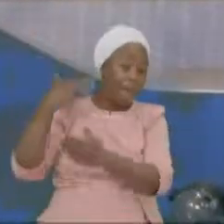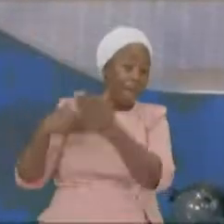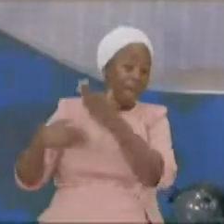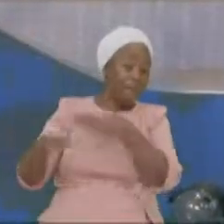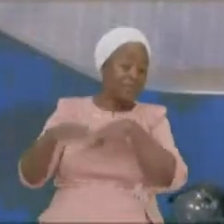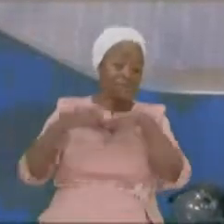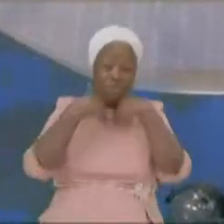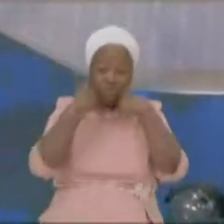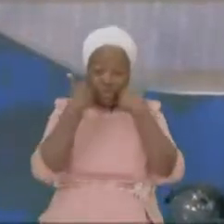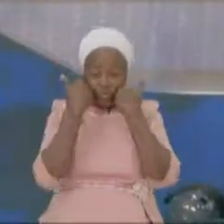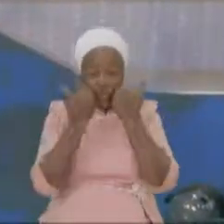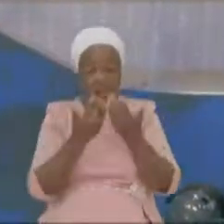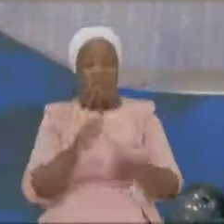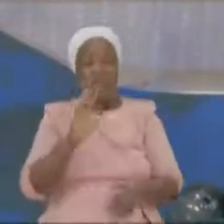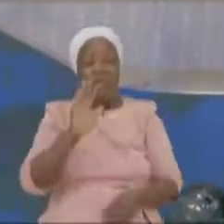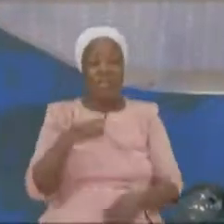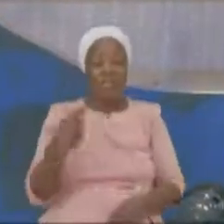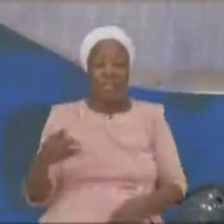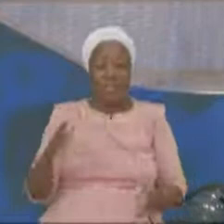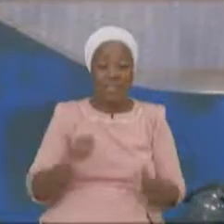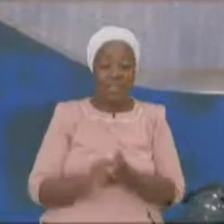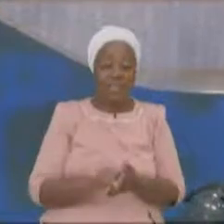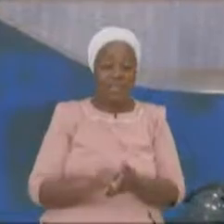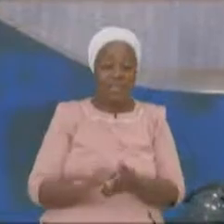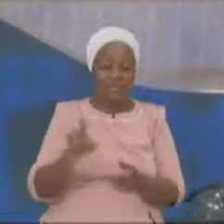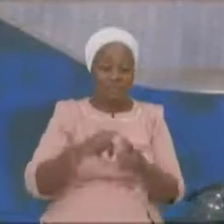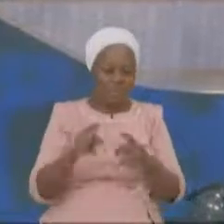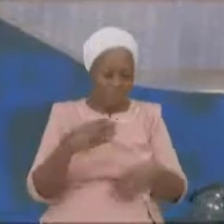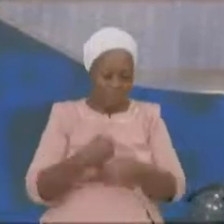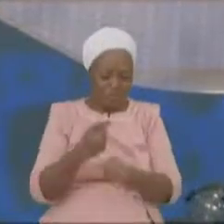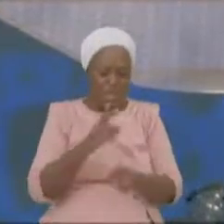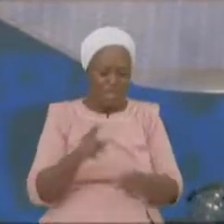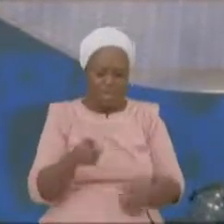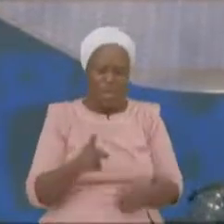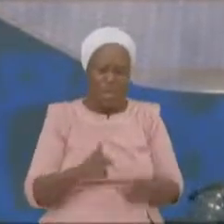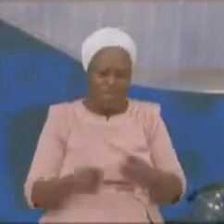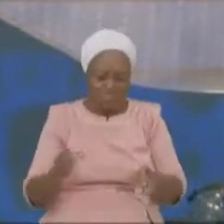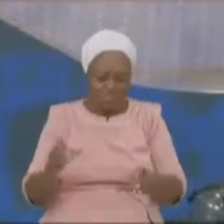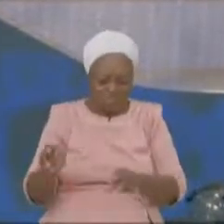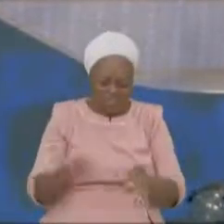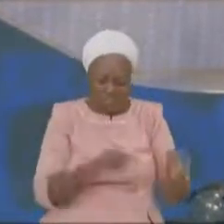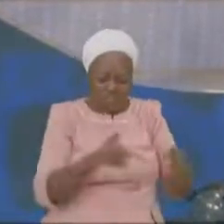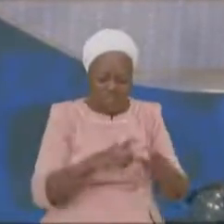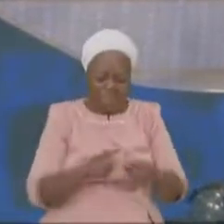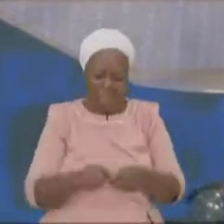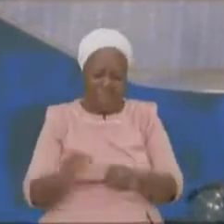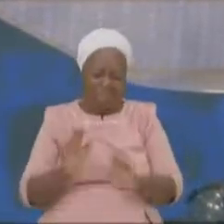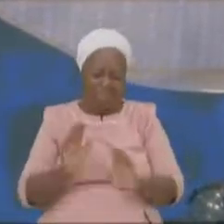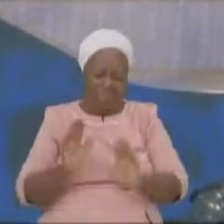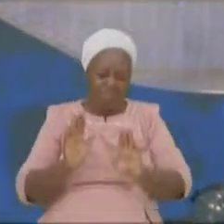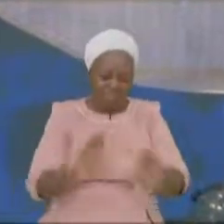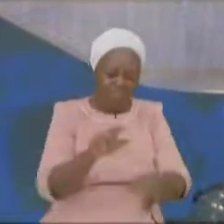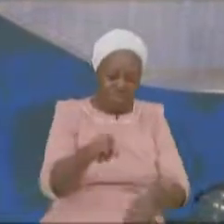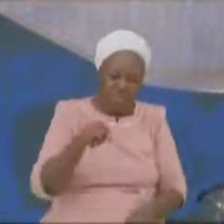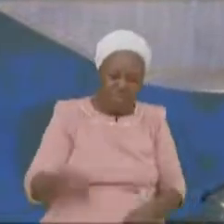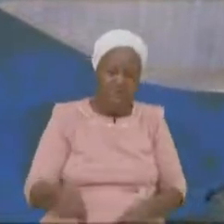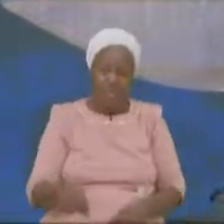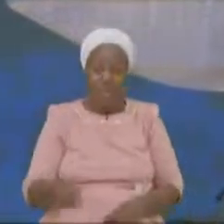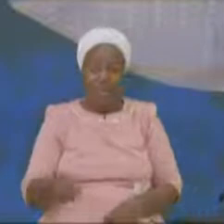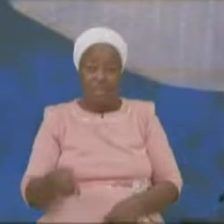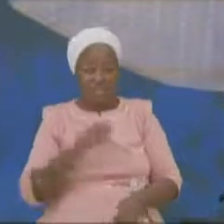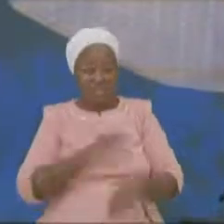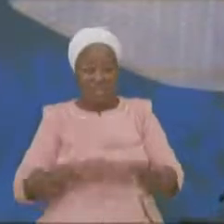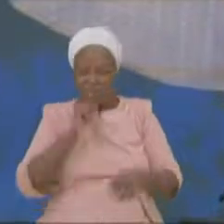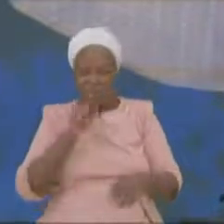timidity, the things that used to get you and grab you and pull you down, it doesn't take